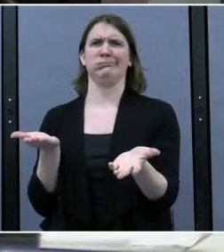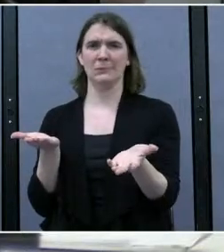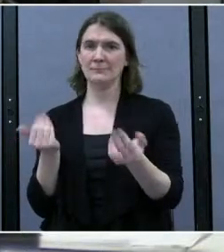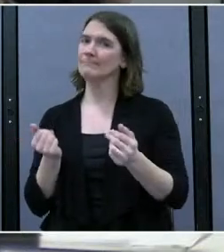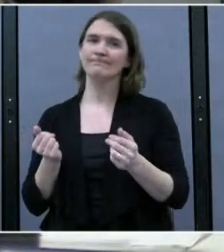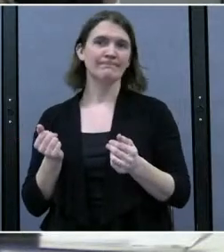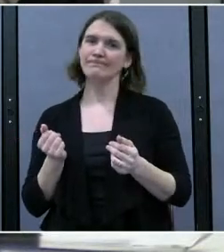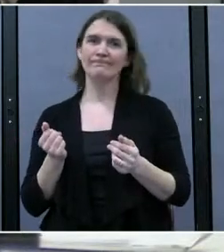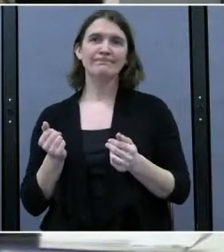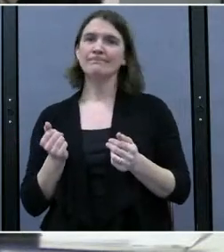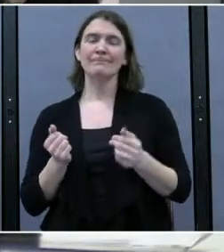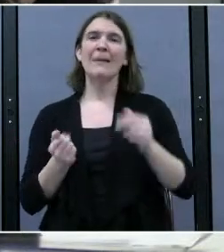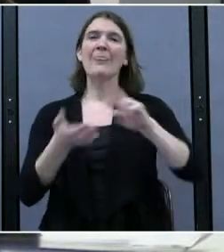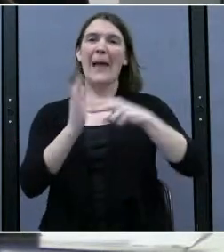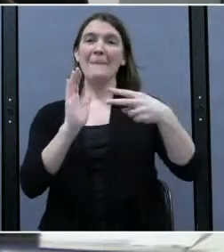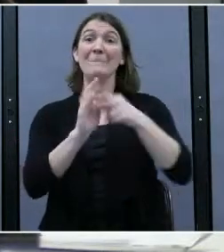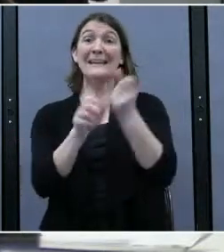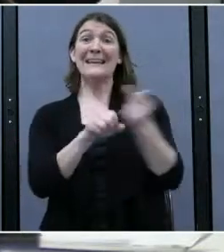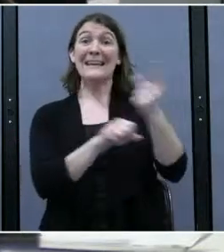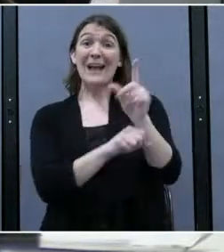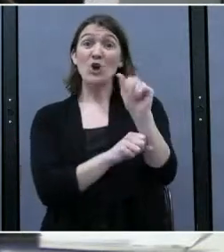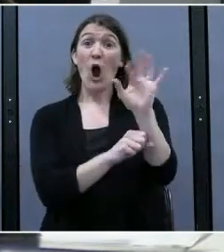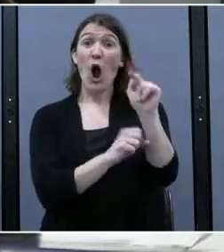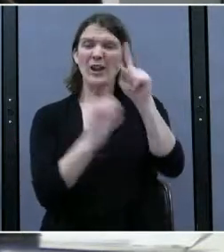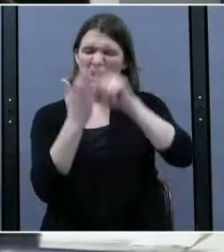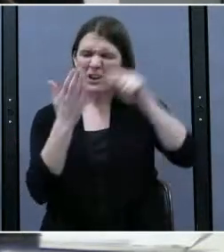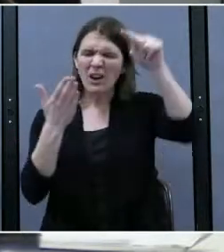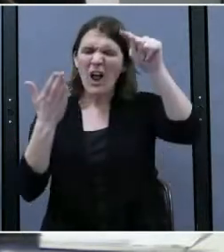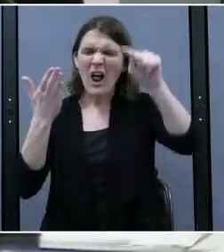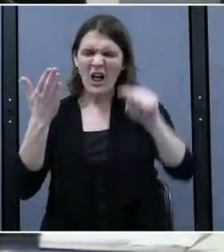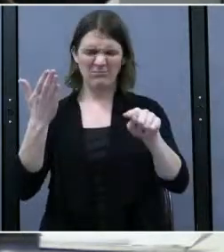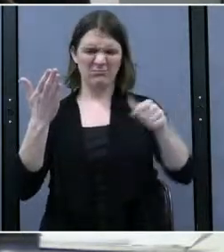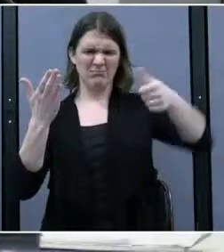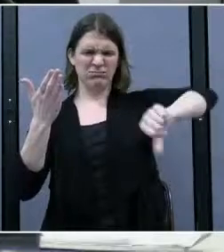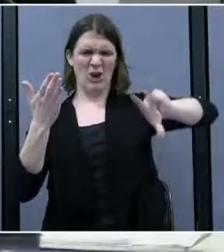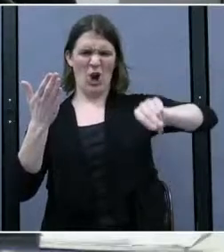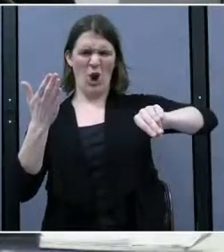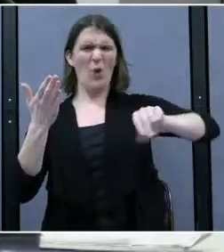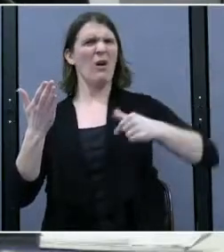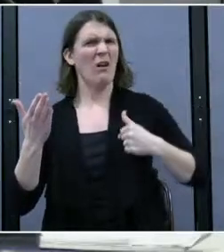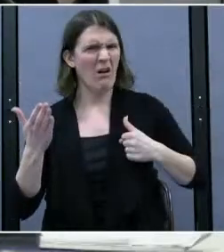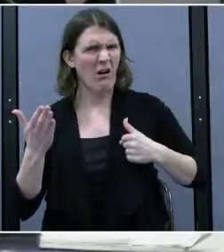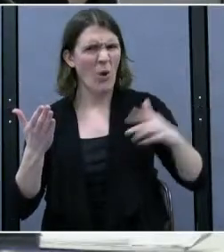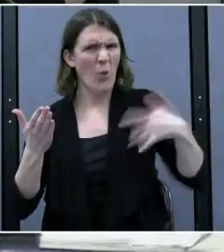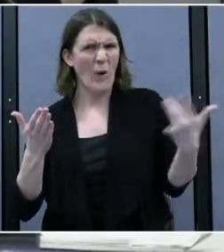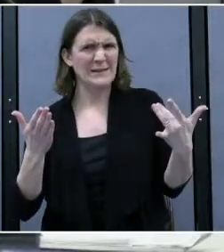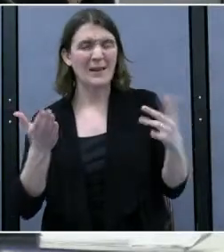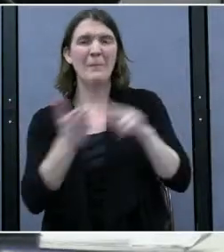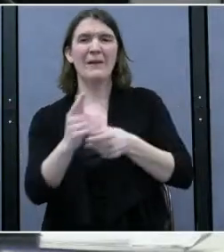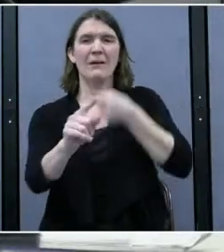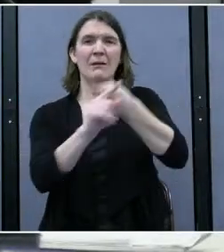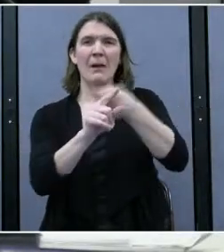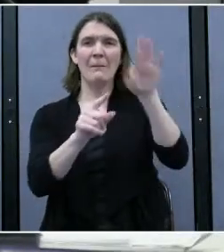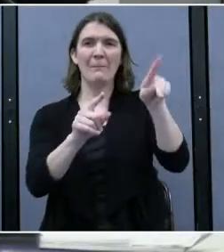the making of a finding in next year's audit report, which can affect the town's ability to borrow.